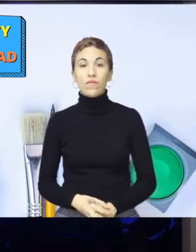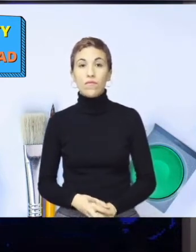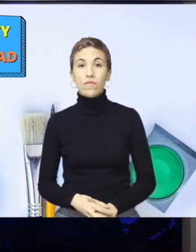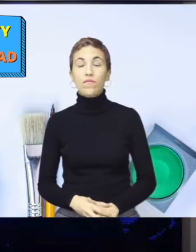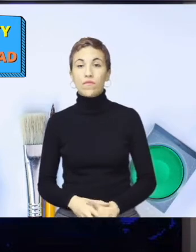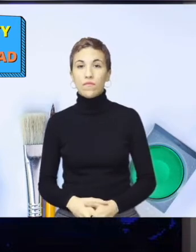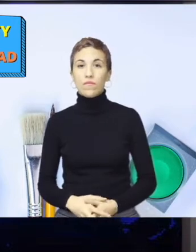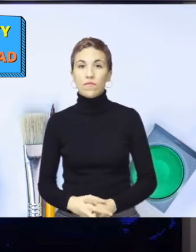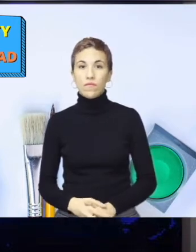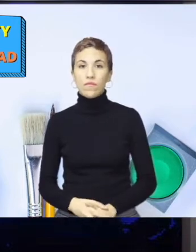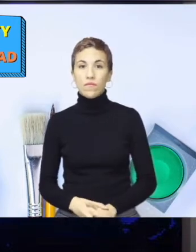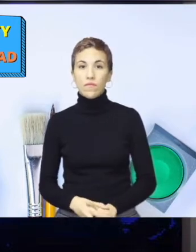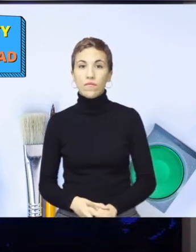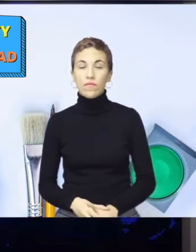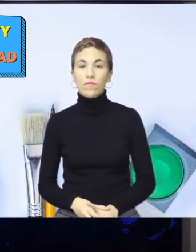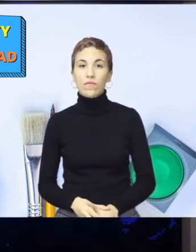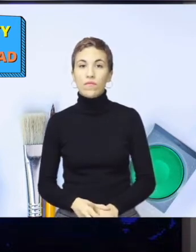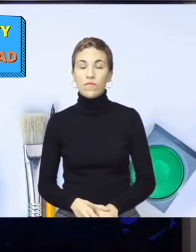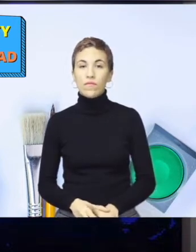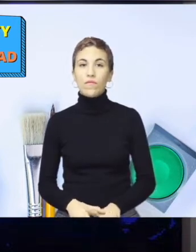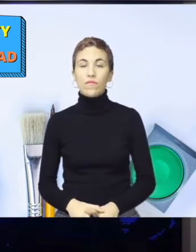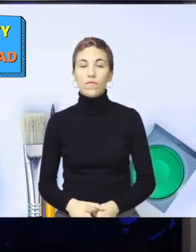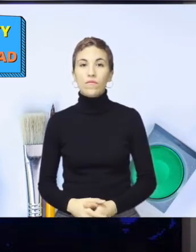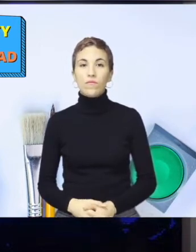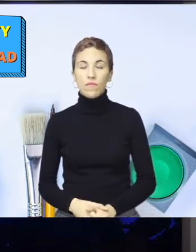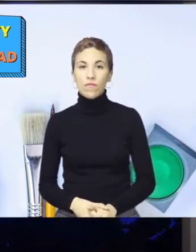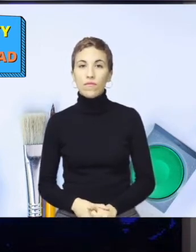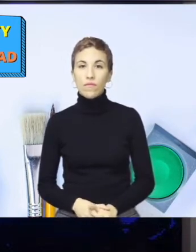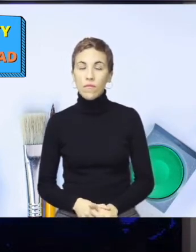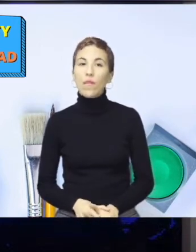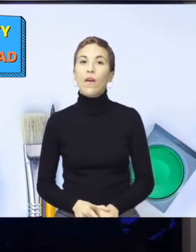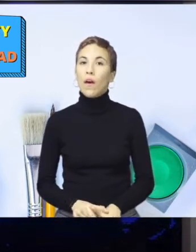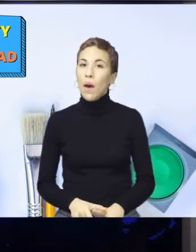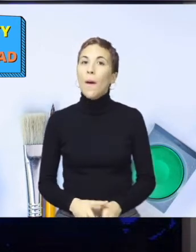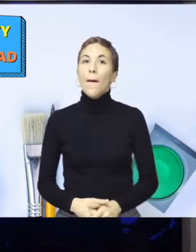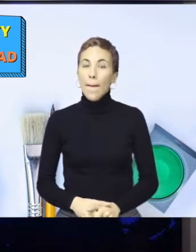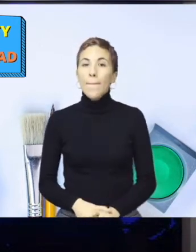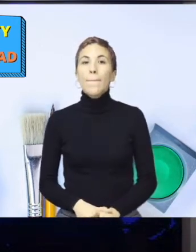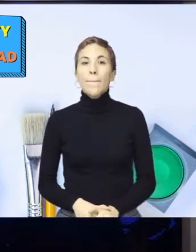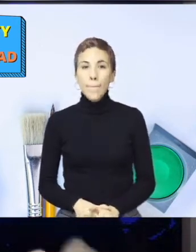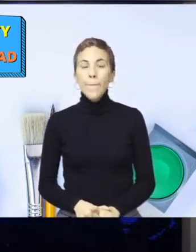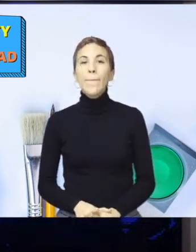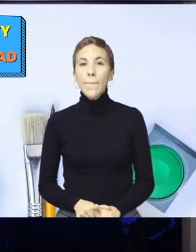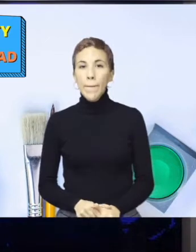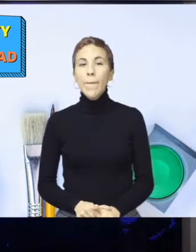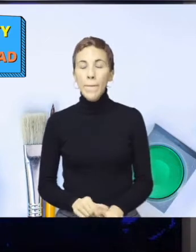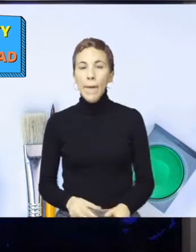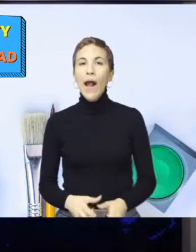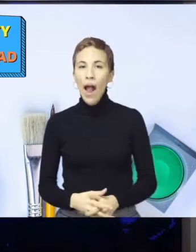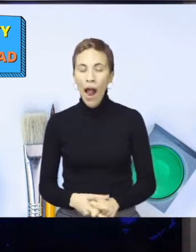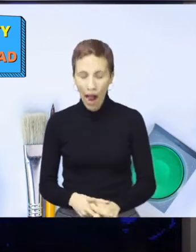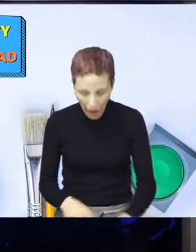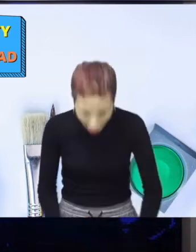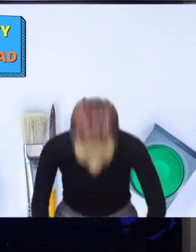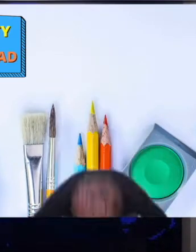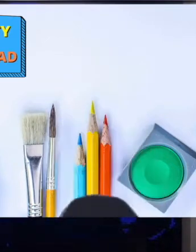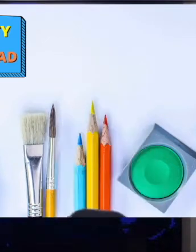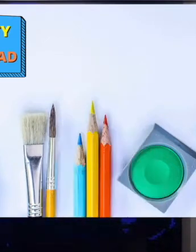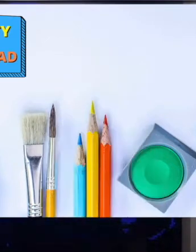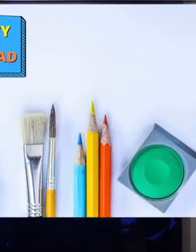brains. Many of you guys are in school, maybe you're a first grader, maybe you're a twelfth grader. But